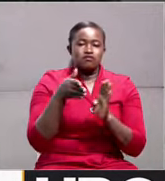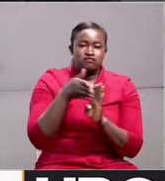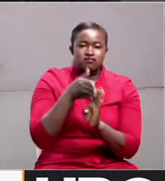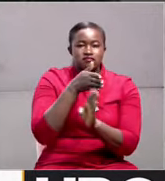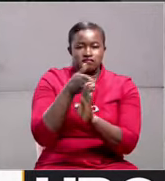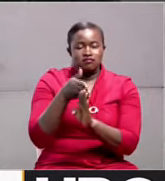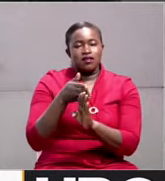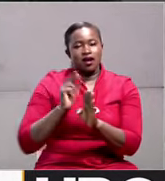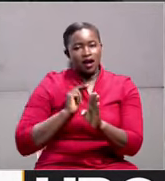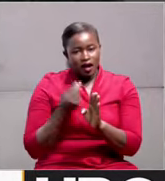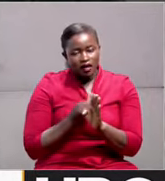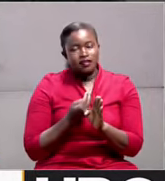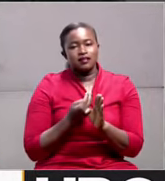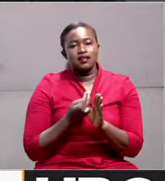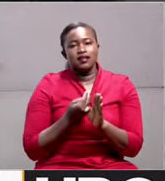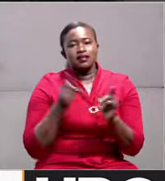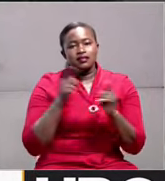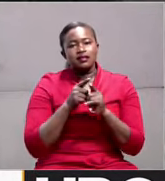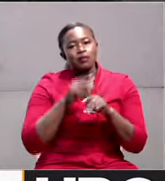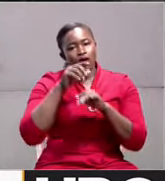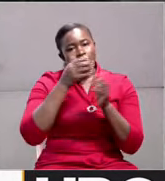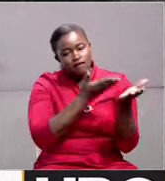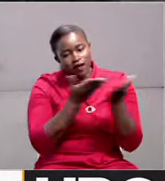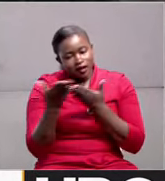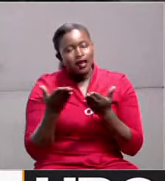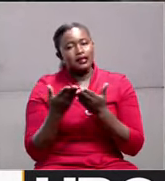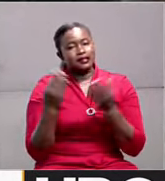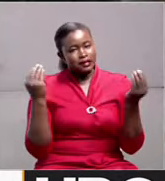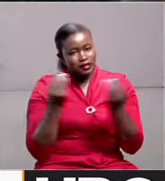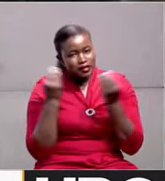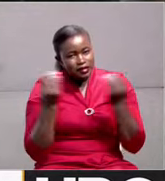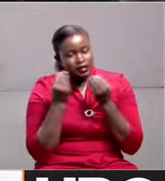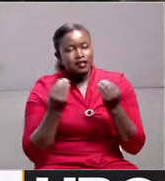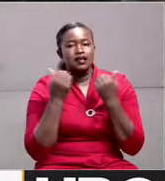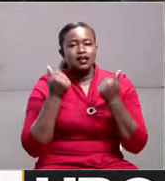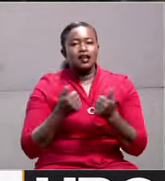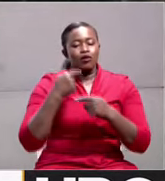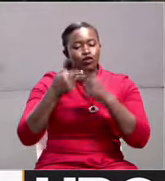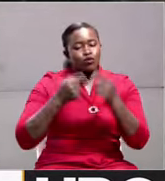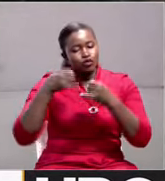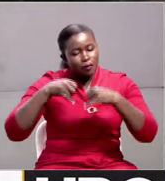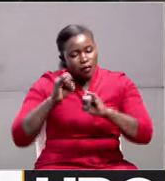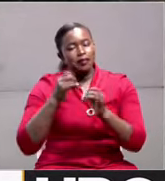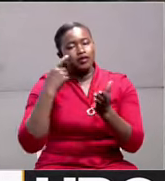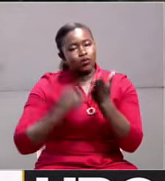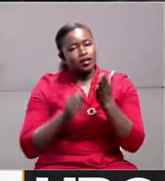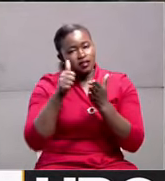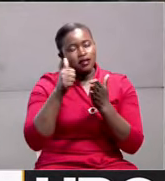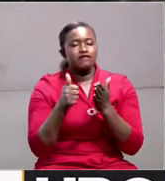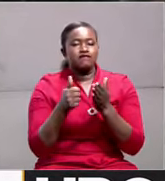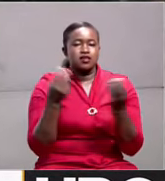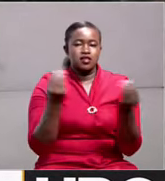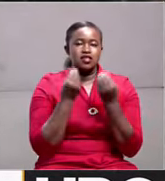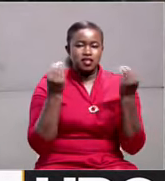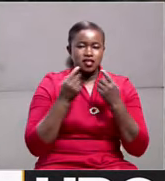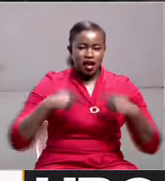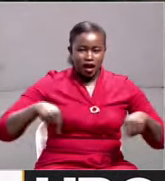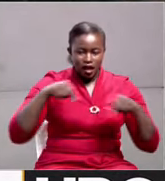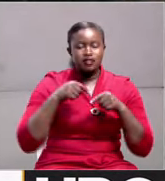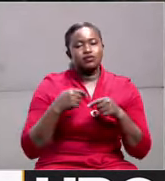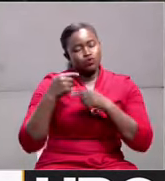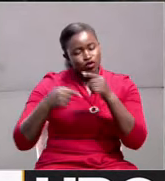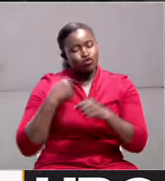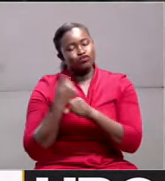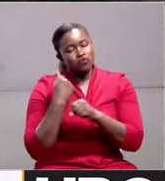hakatomshomo akatweta akatwegesa kandi triyont to munkora byo ne biyatwegeyse triyont